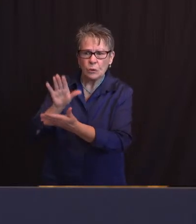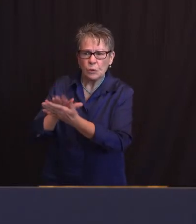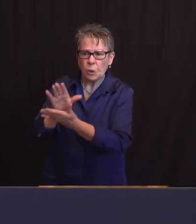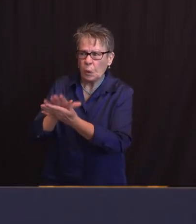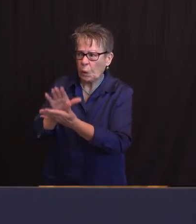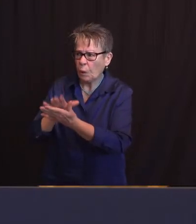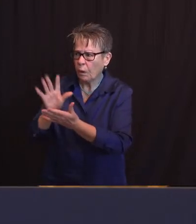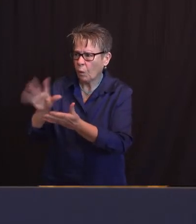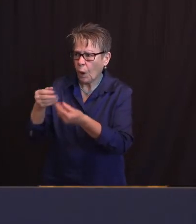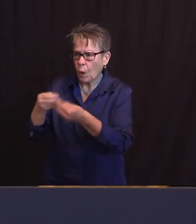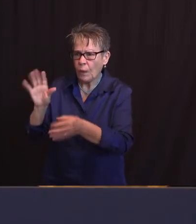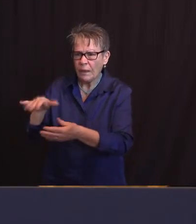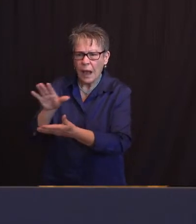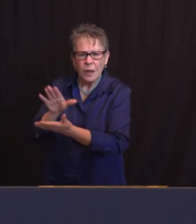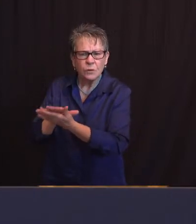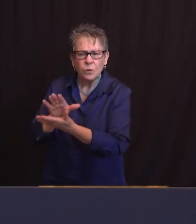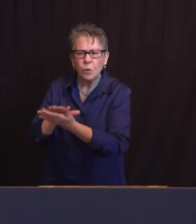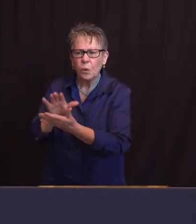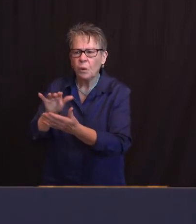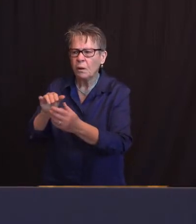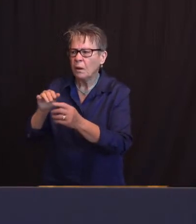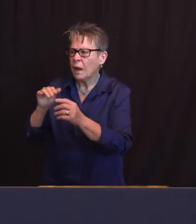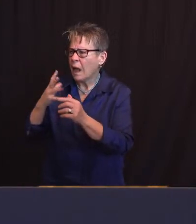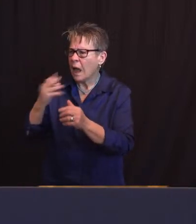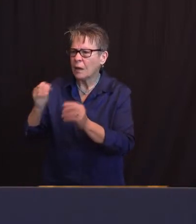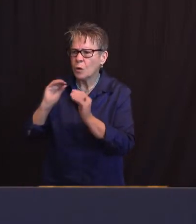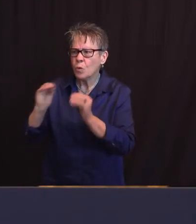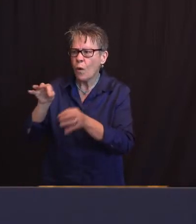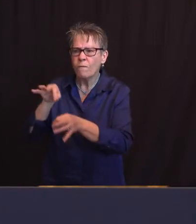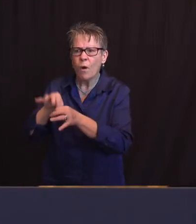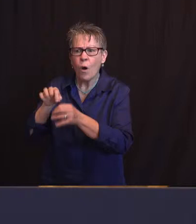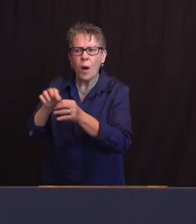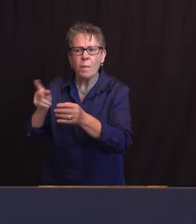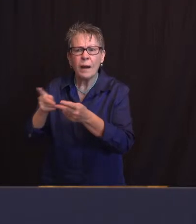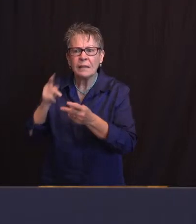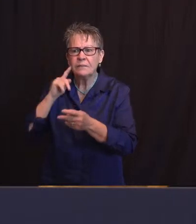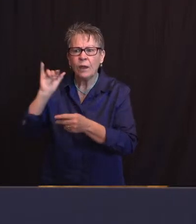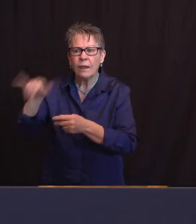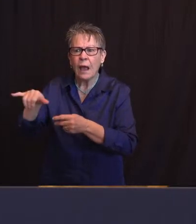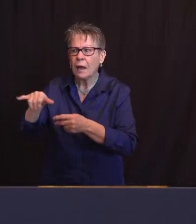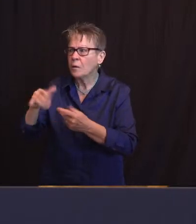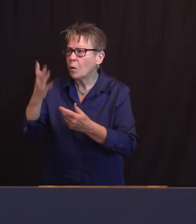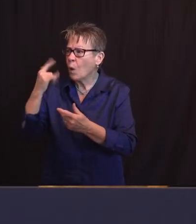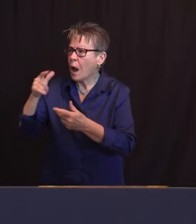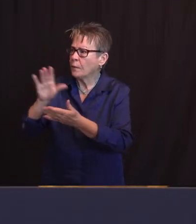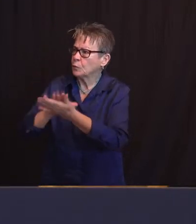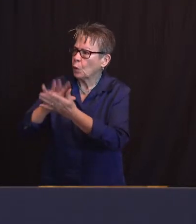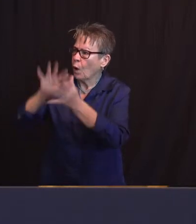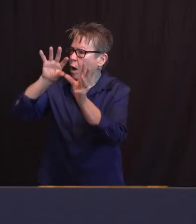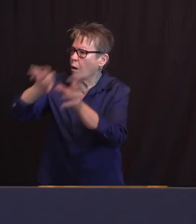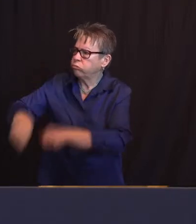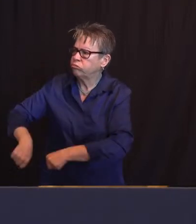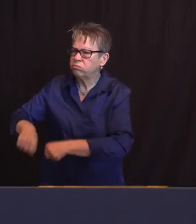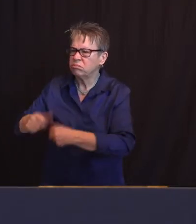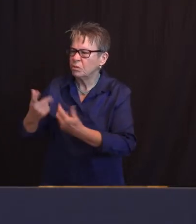to lose their voting locations to exercise their franchise? I will let